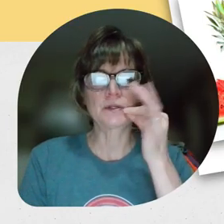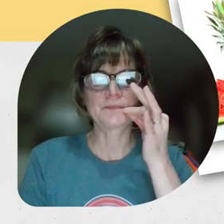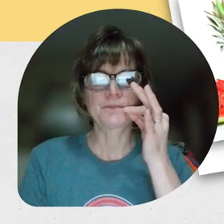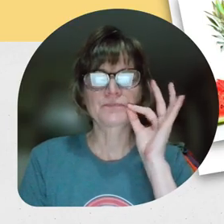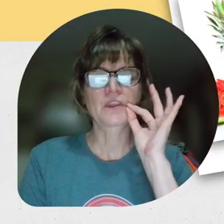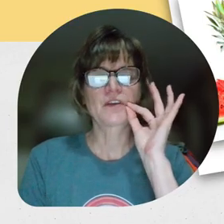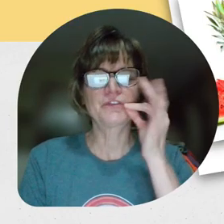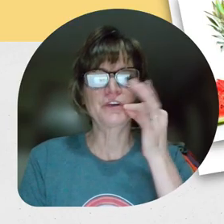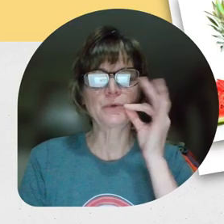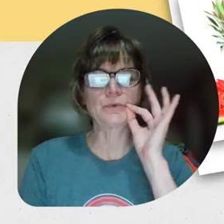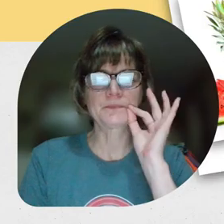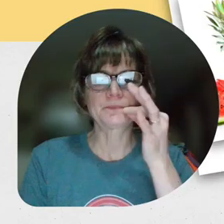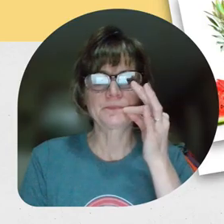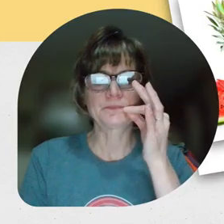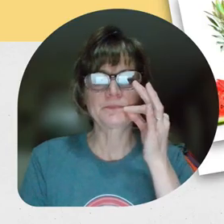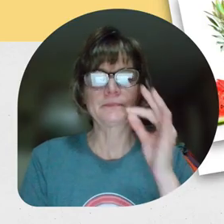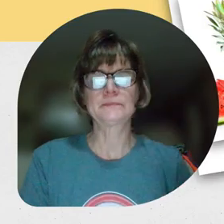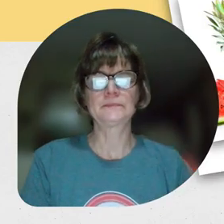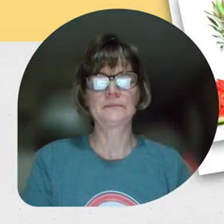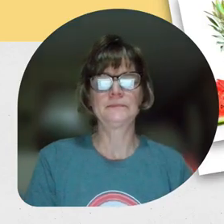Fruit. Fruit.